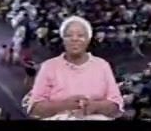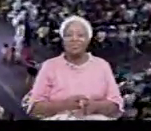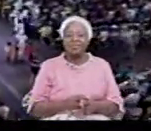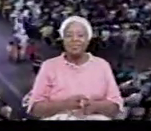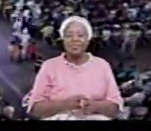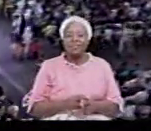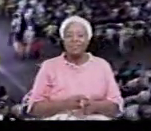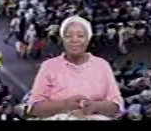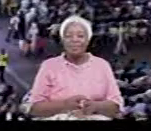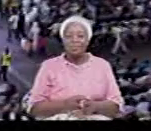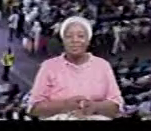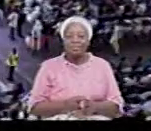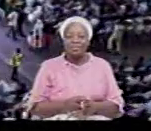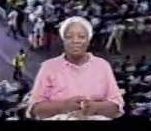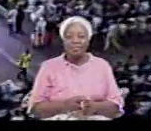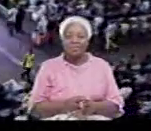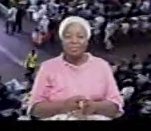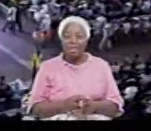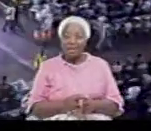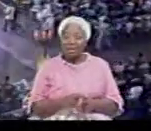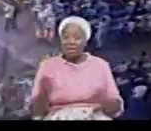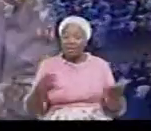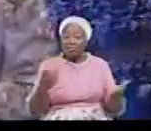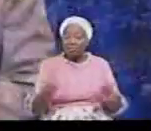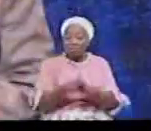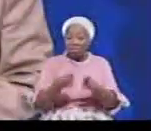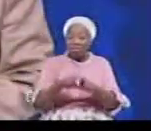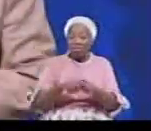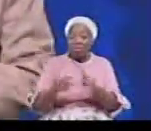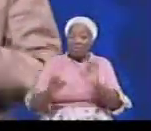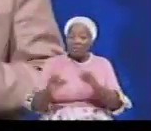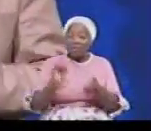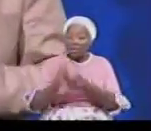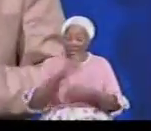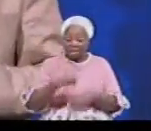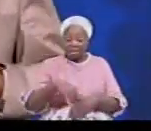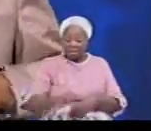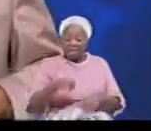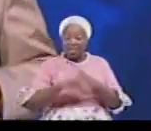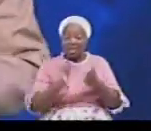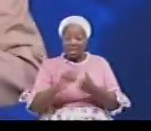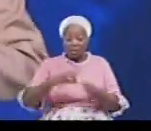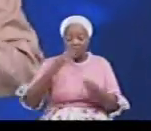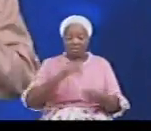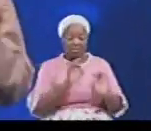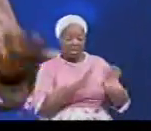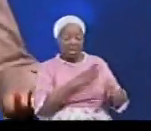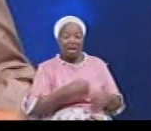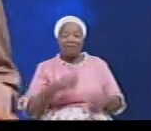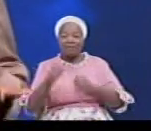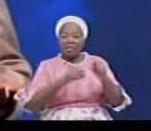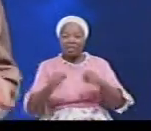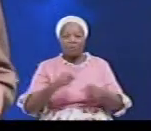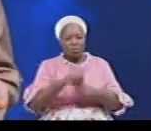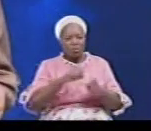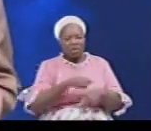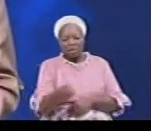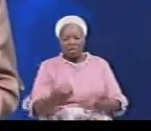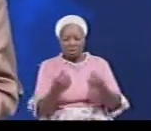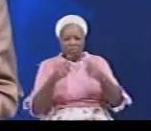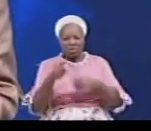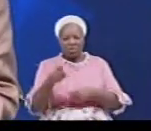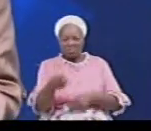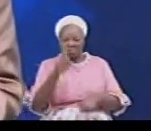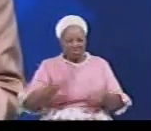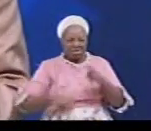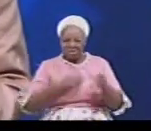Even when the people who are still in that spirit of hatred and fighting, when they come to you, you cannot fight anymore.